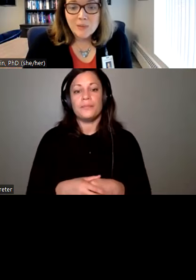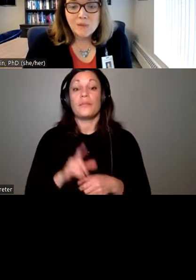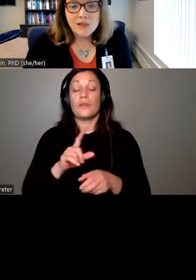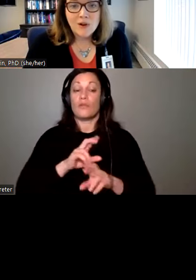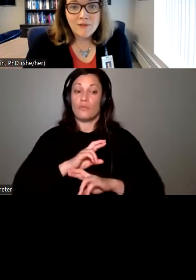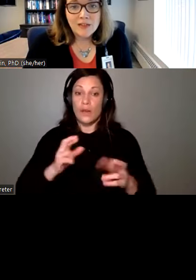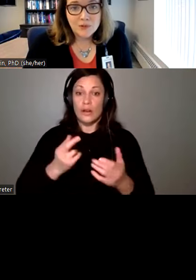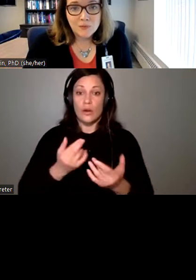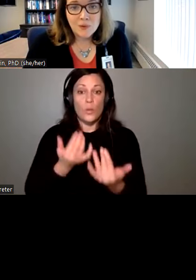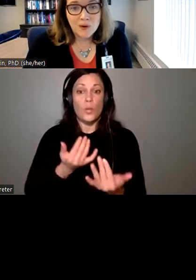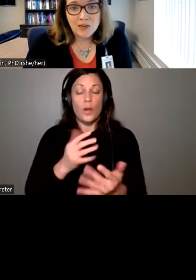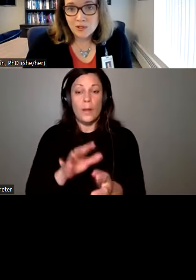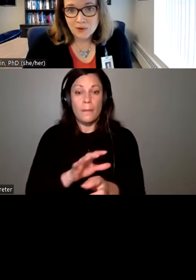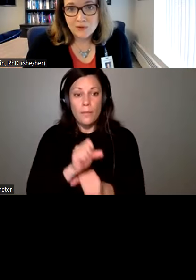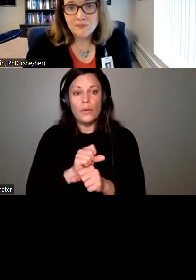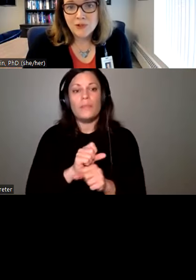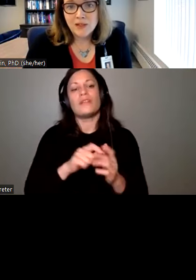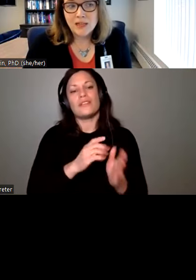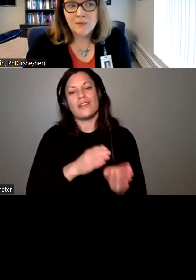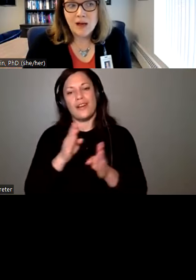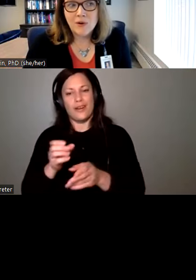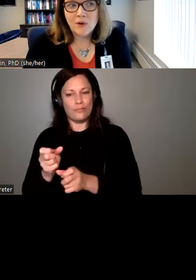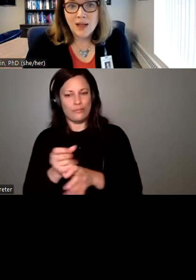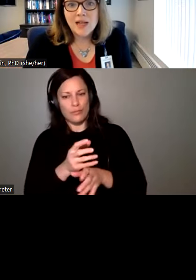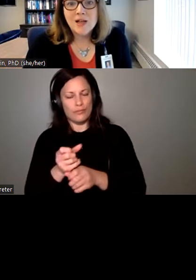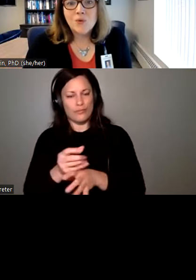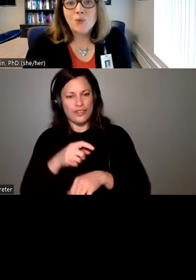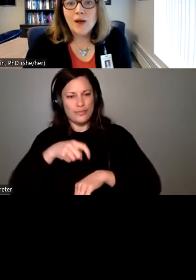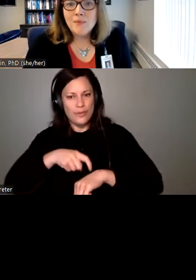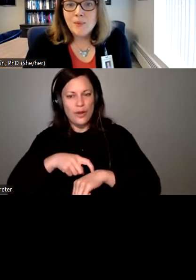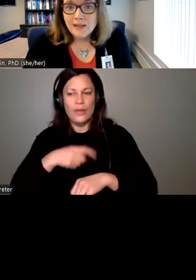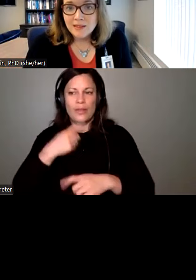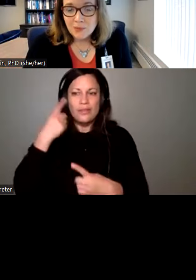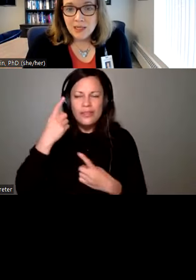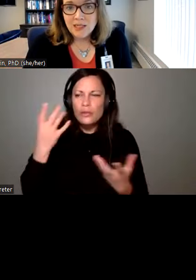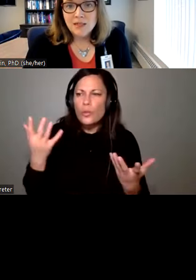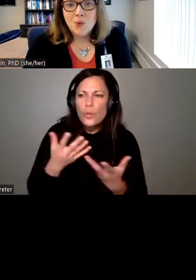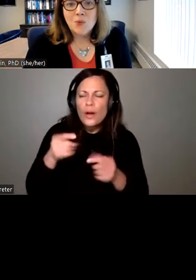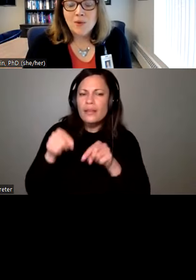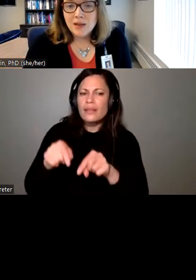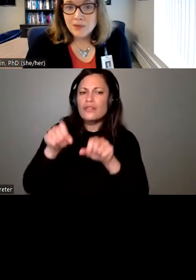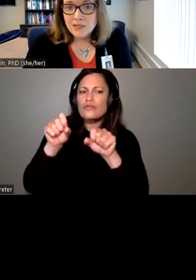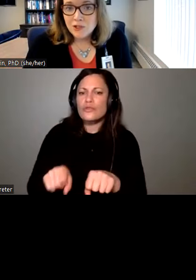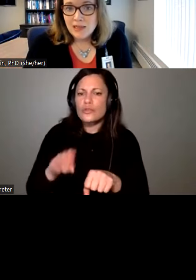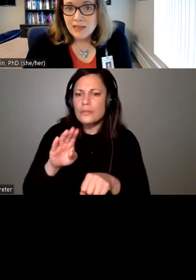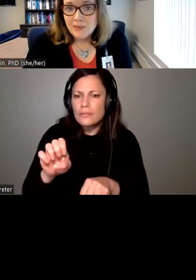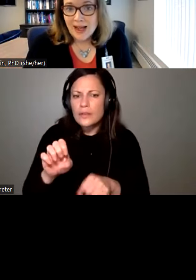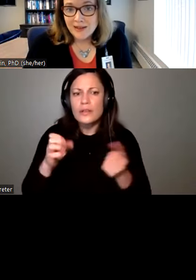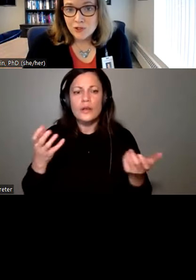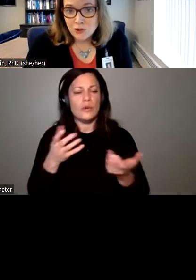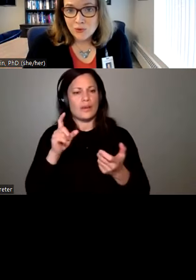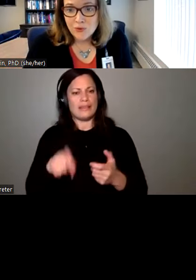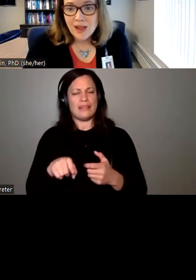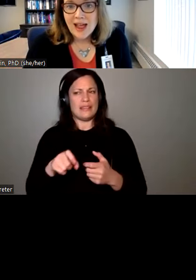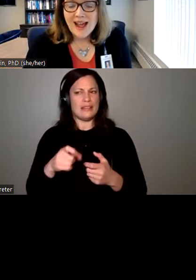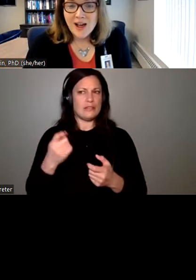for the appointment, they're often in sort of preparation mode. They're thinking about, okay, what might this be? What would I potentially need to be asked